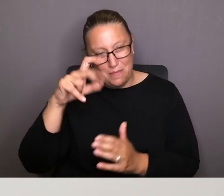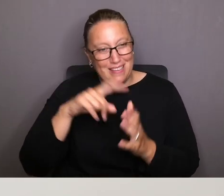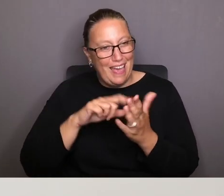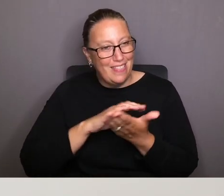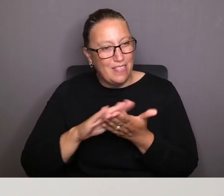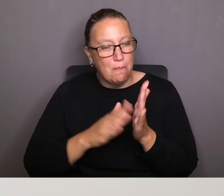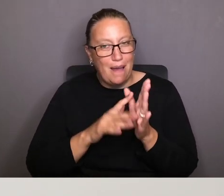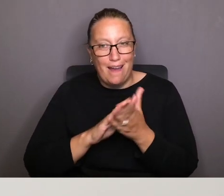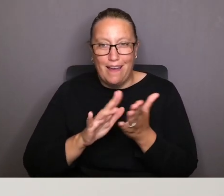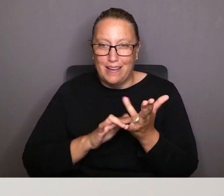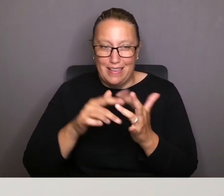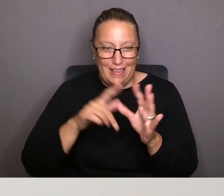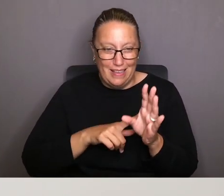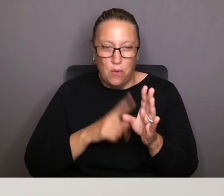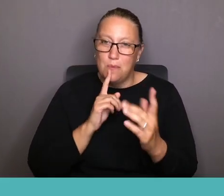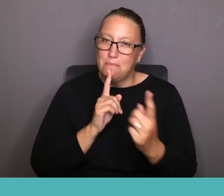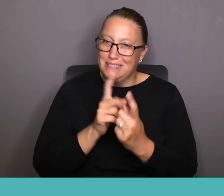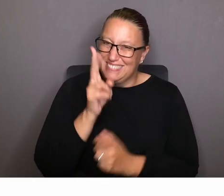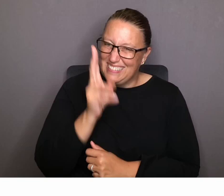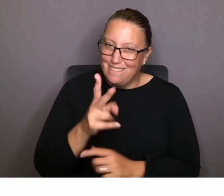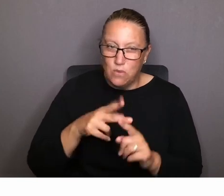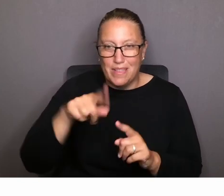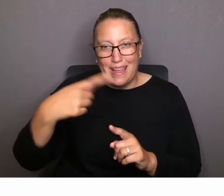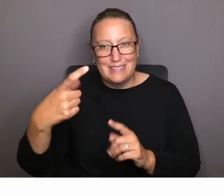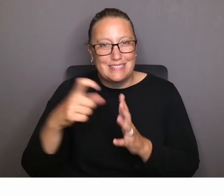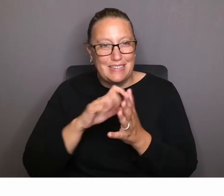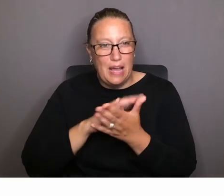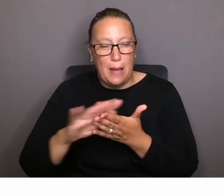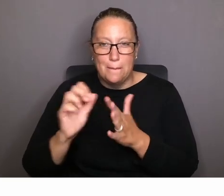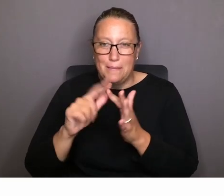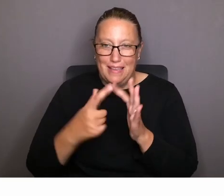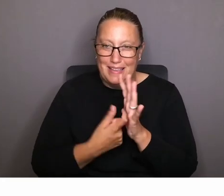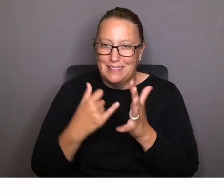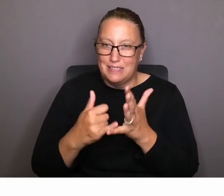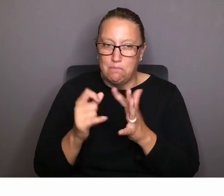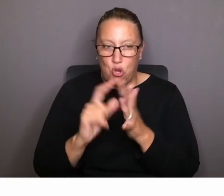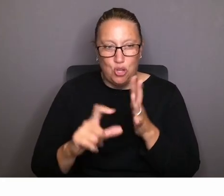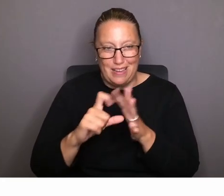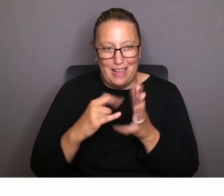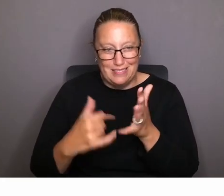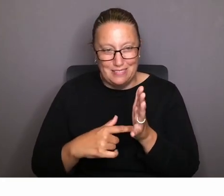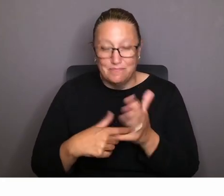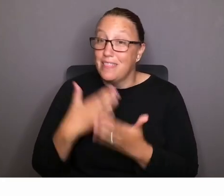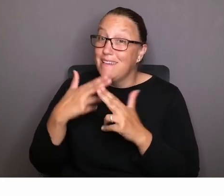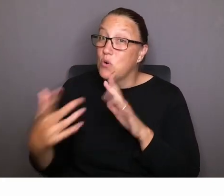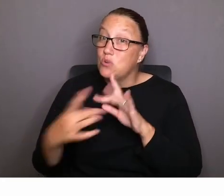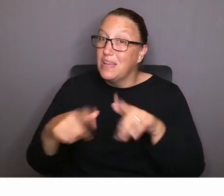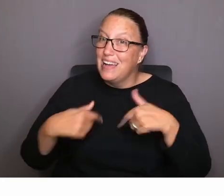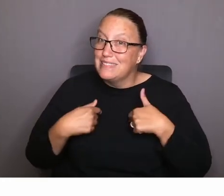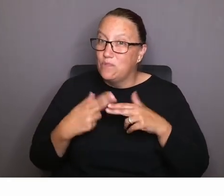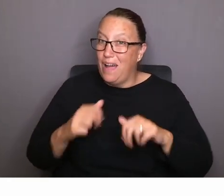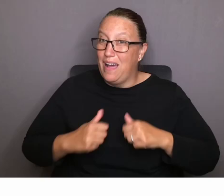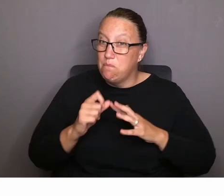next time for the CDAH Peers Podcast. Thank you for joining us on the CDAH Peers Podcast.